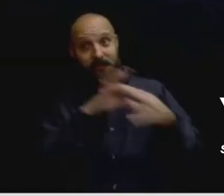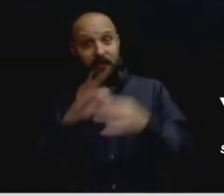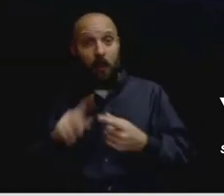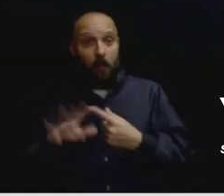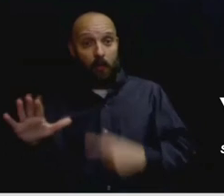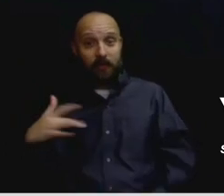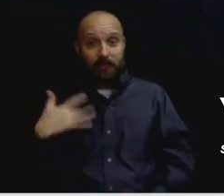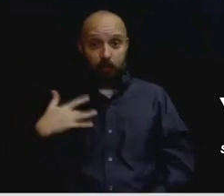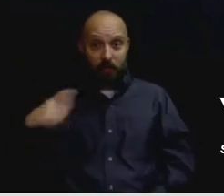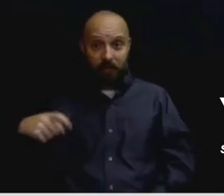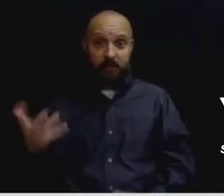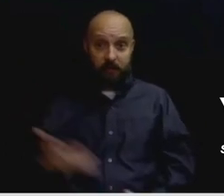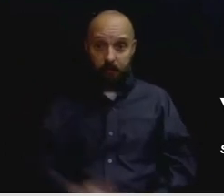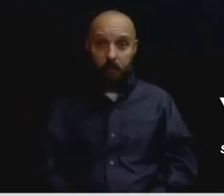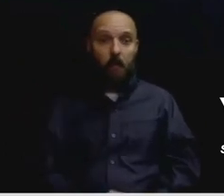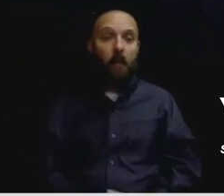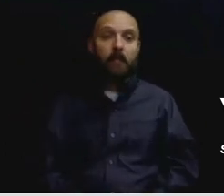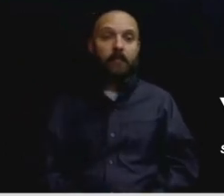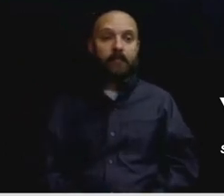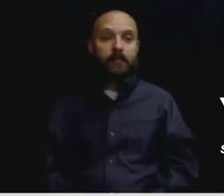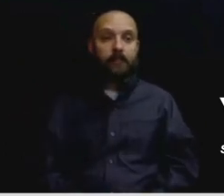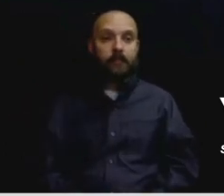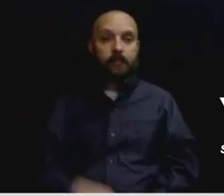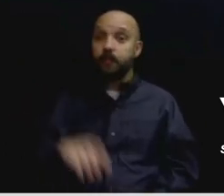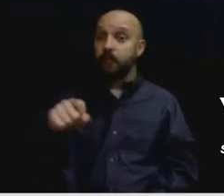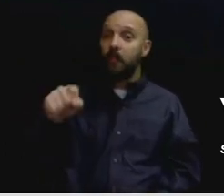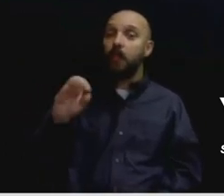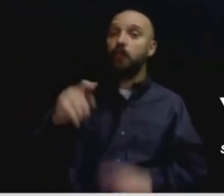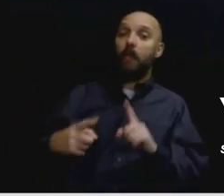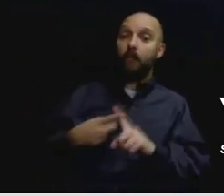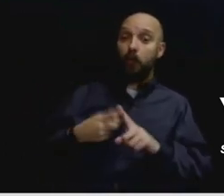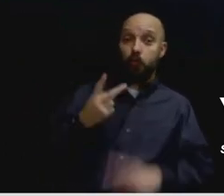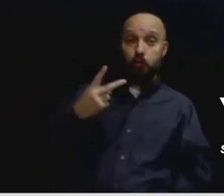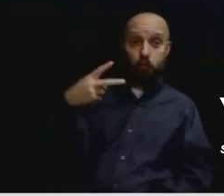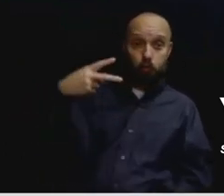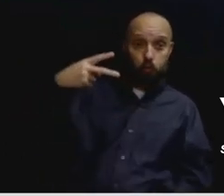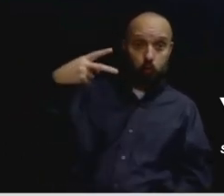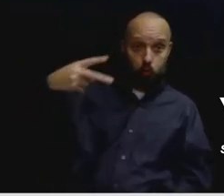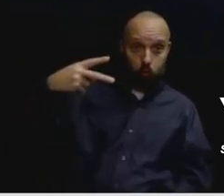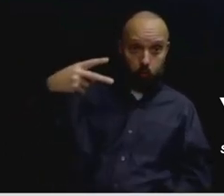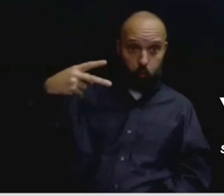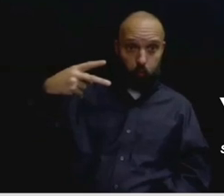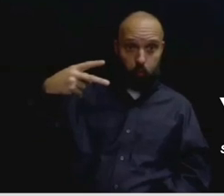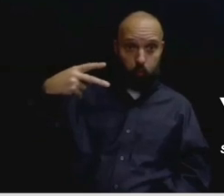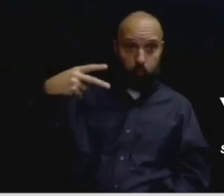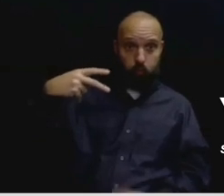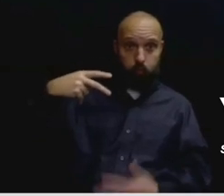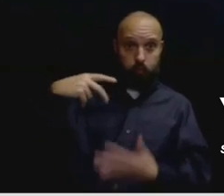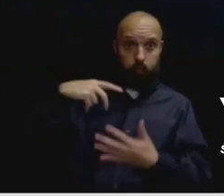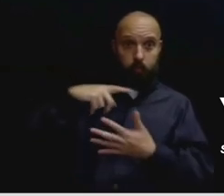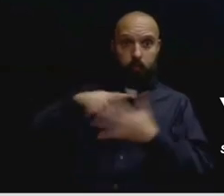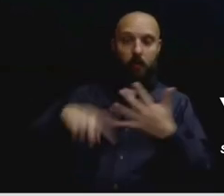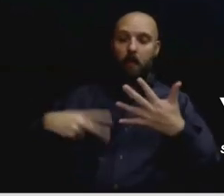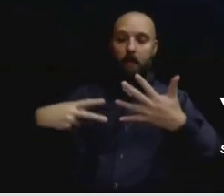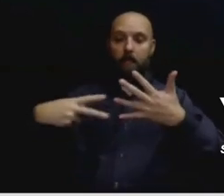needs? Yeah, so the first 2, or the bottom